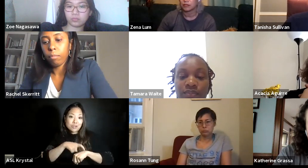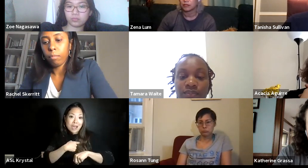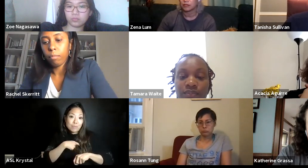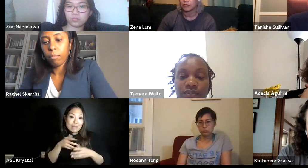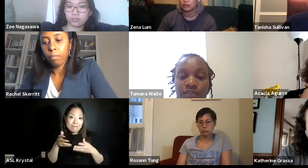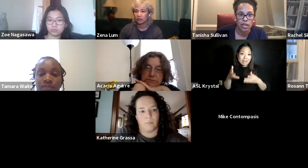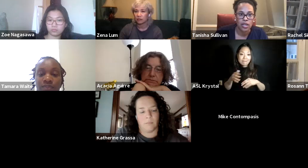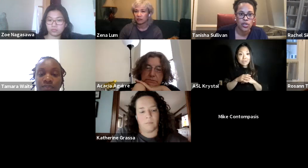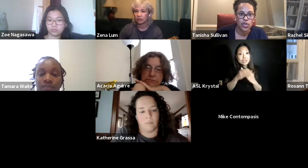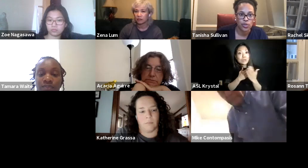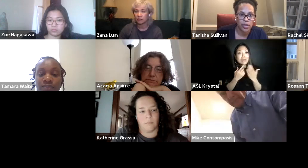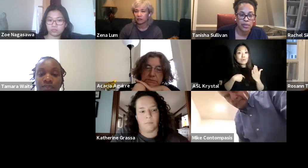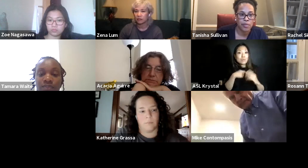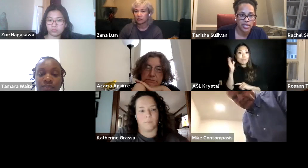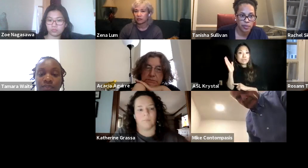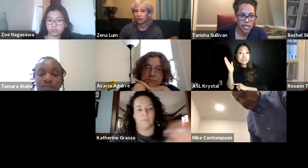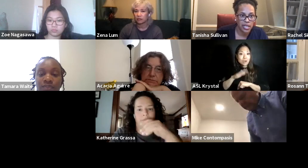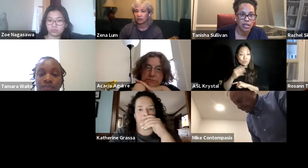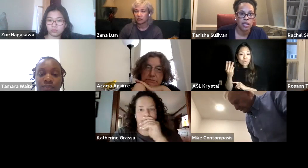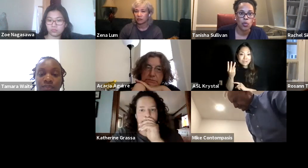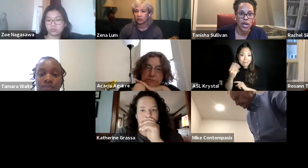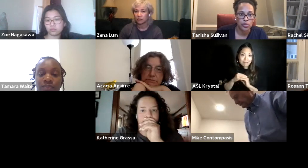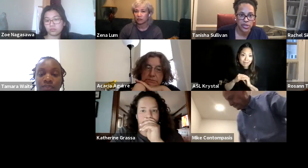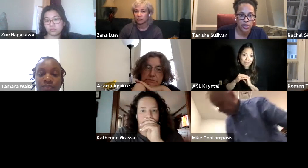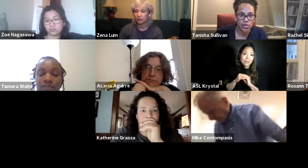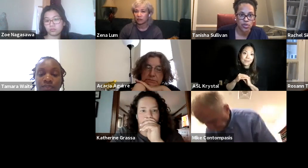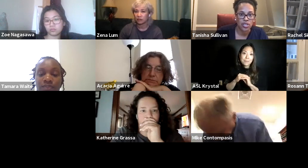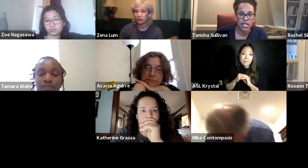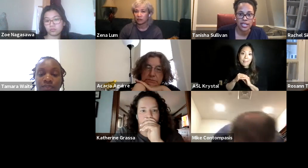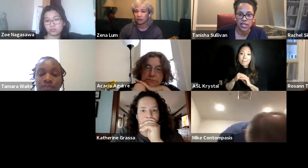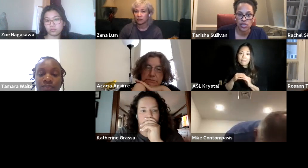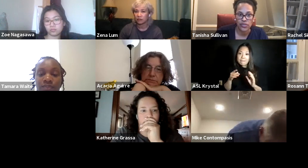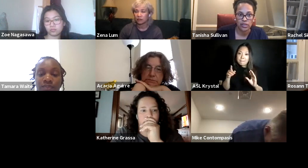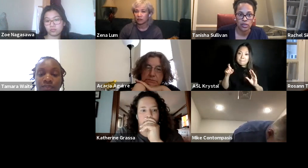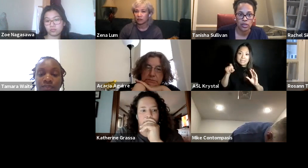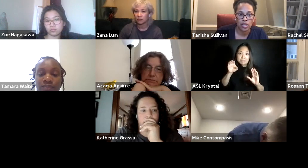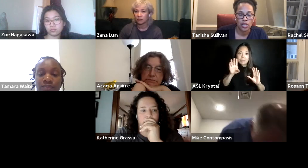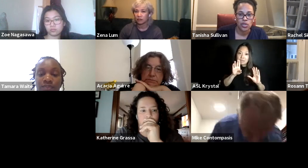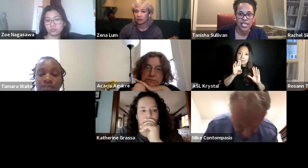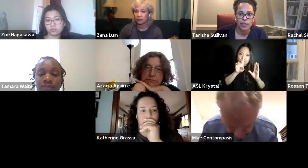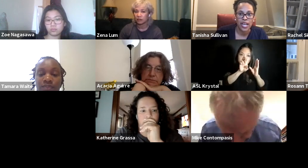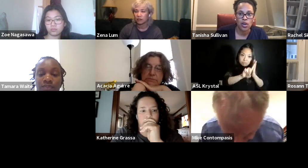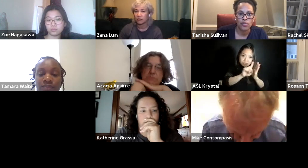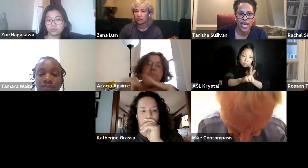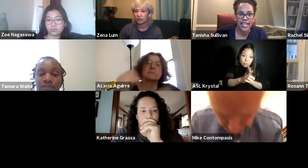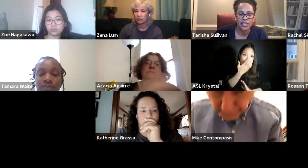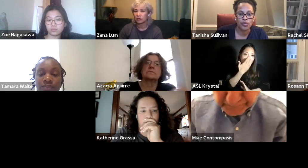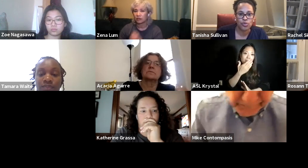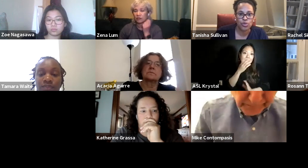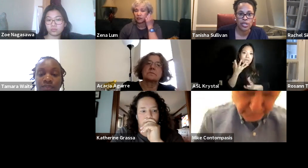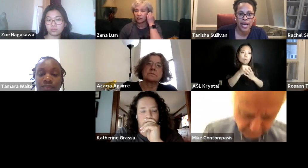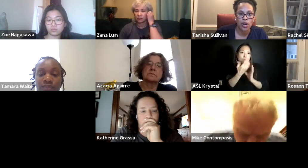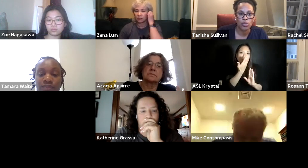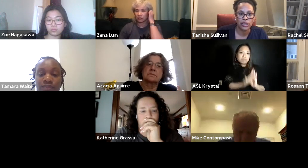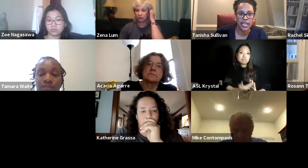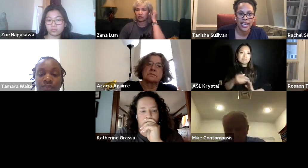we present must be well-researched and data-driven. So that is